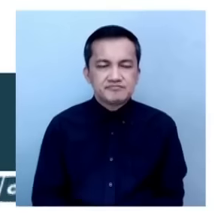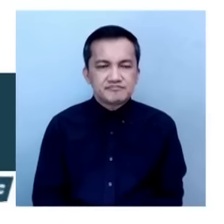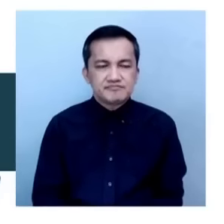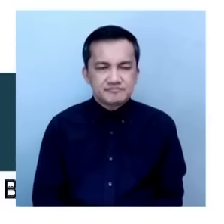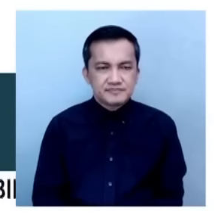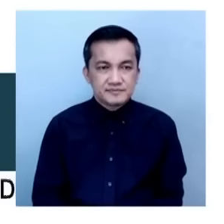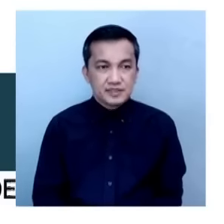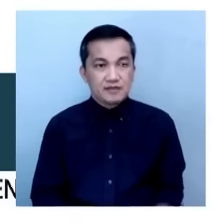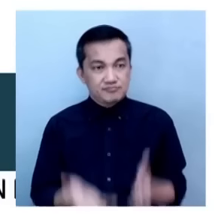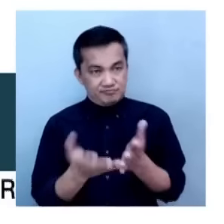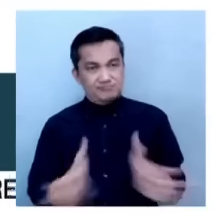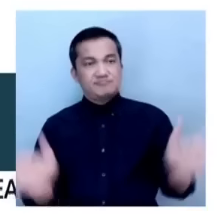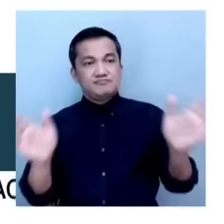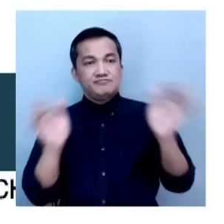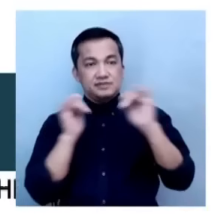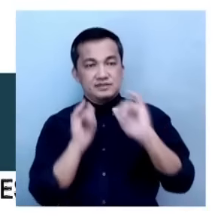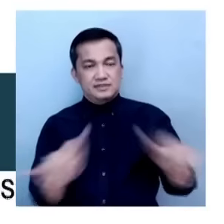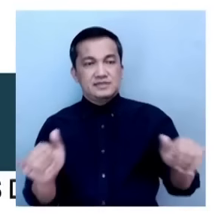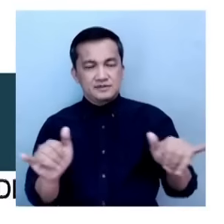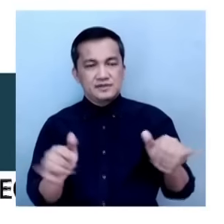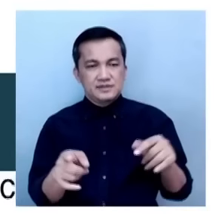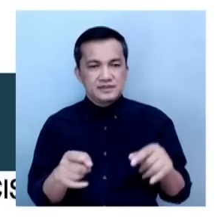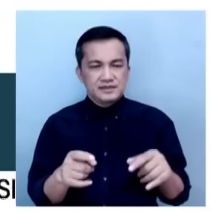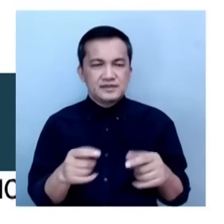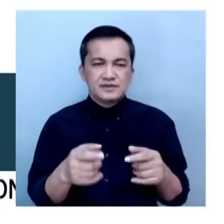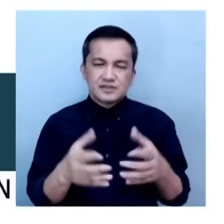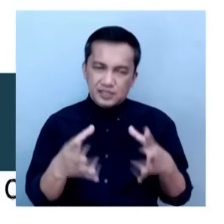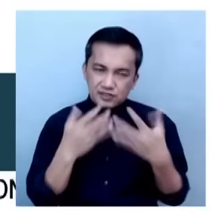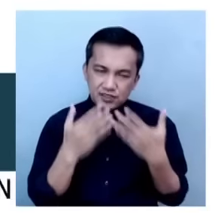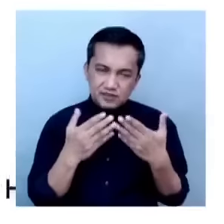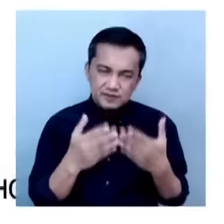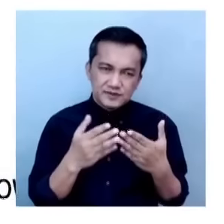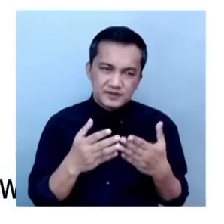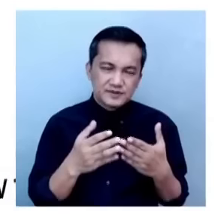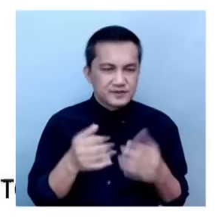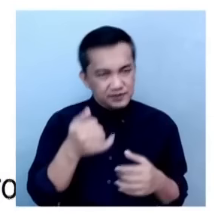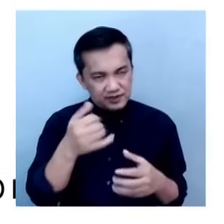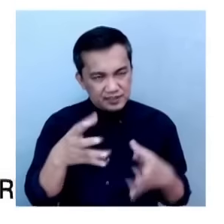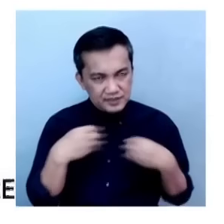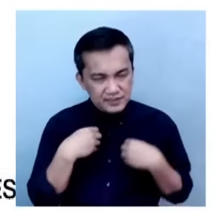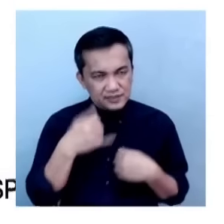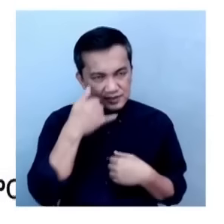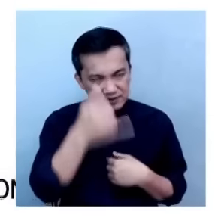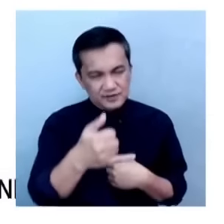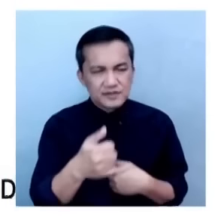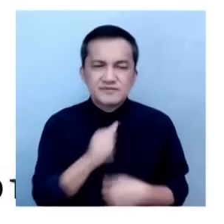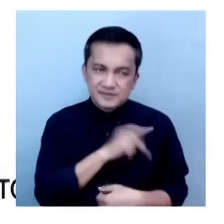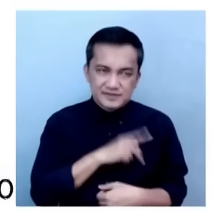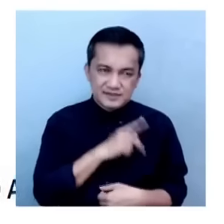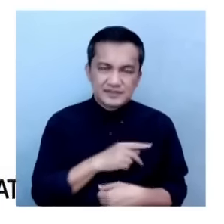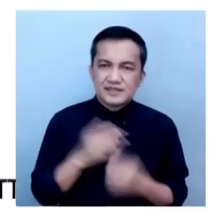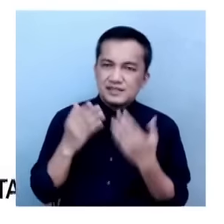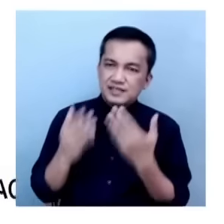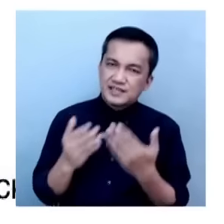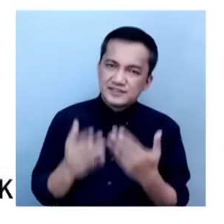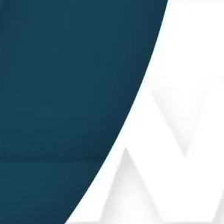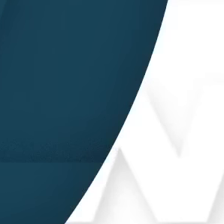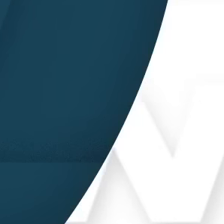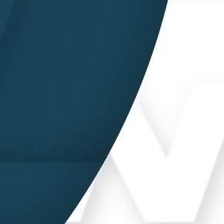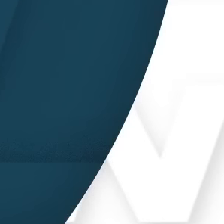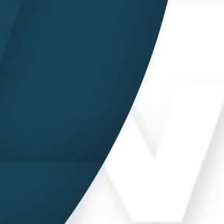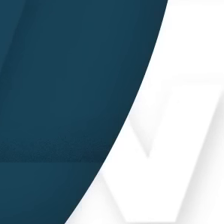at that. Senator J.V. Ejercito taking our Zoom call this noon. Thanks again for joining us. Really appreciate it. Thank you. Take care.